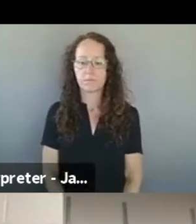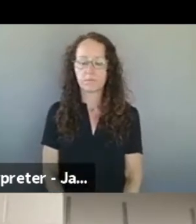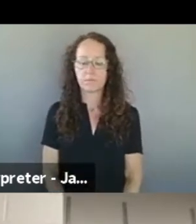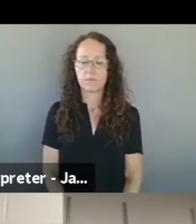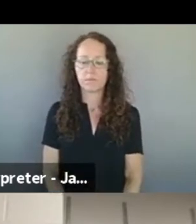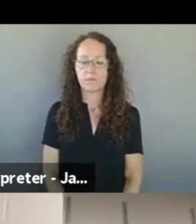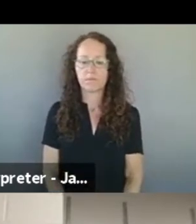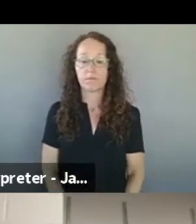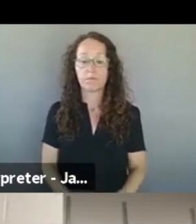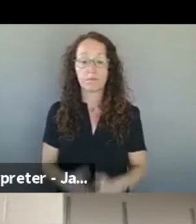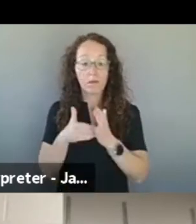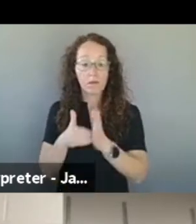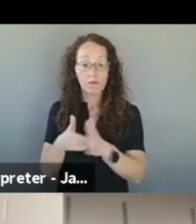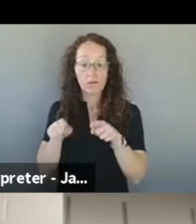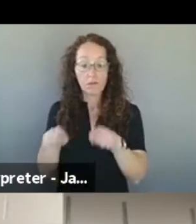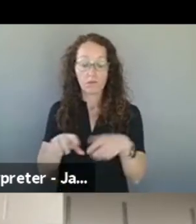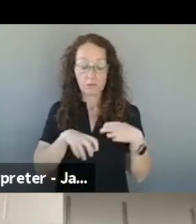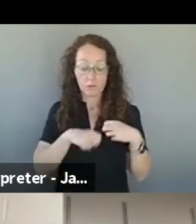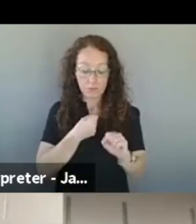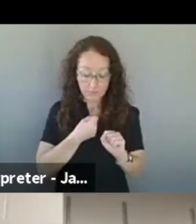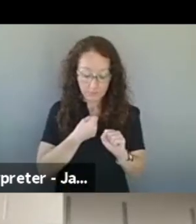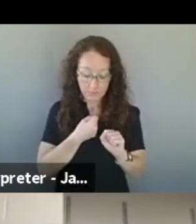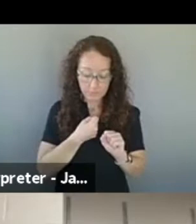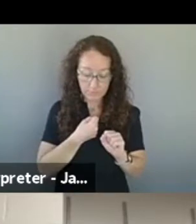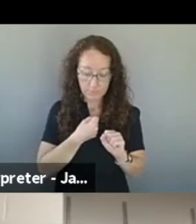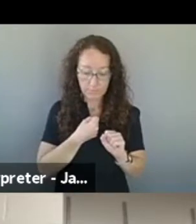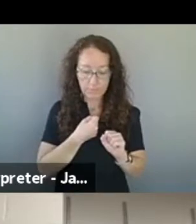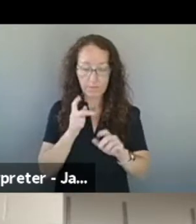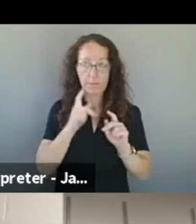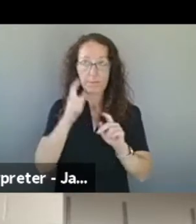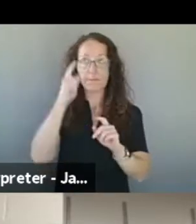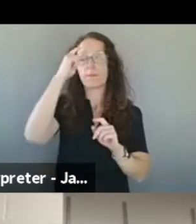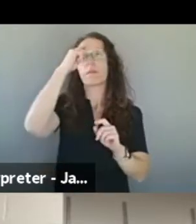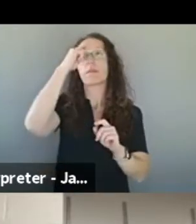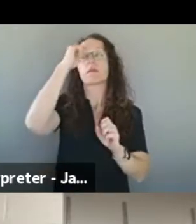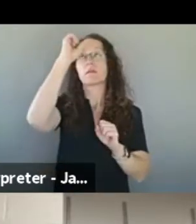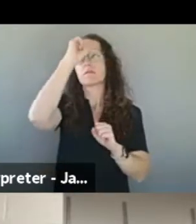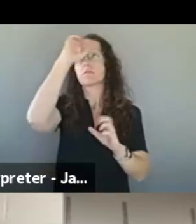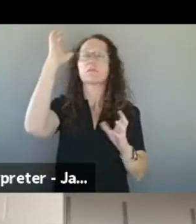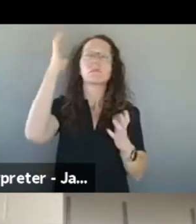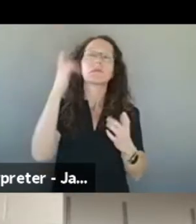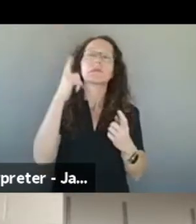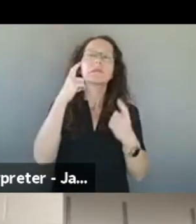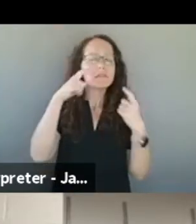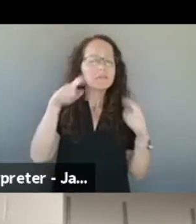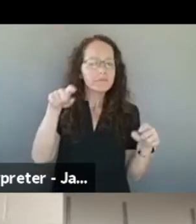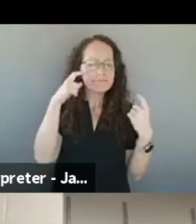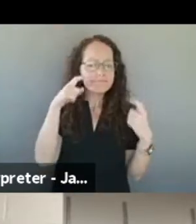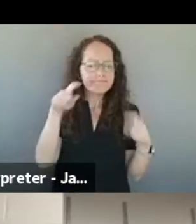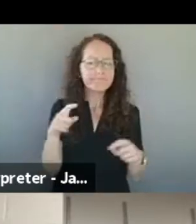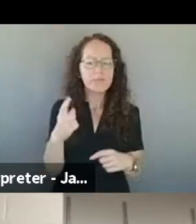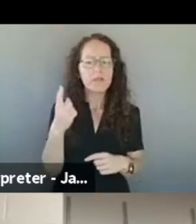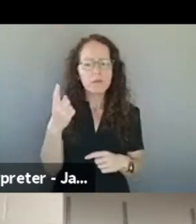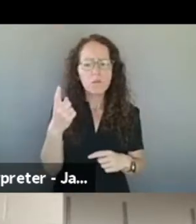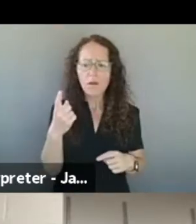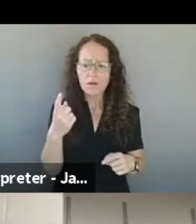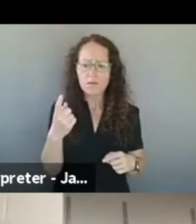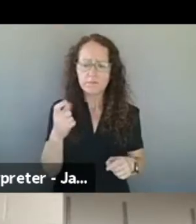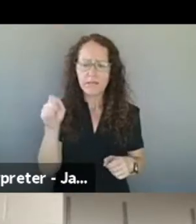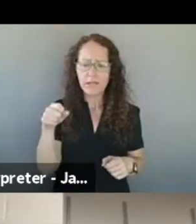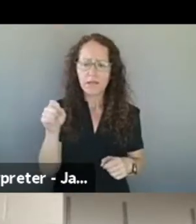Often when we grieve, people think of tears. And that is one way to grieve. For